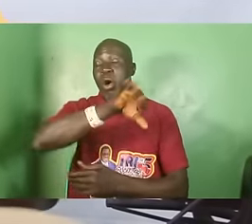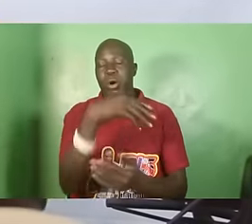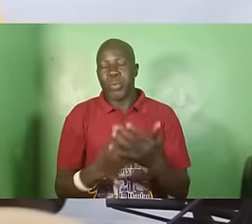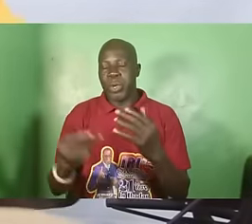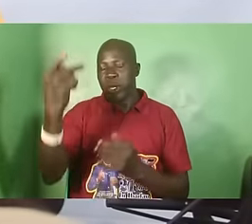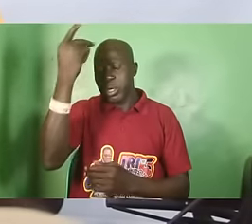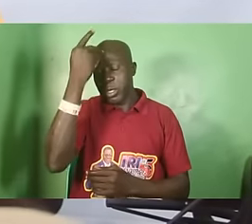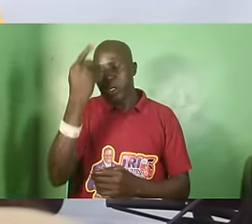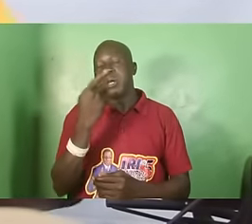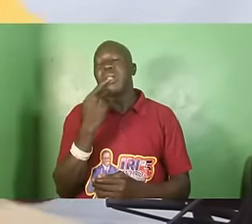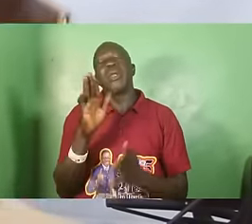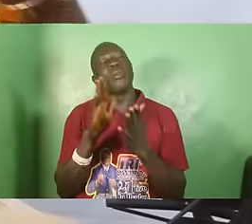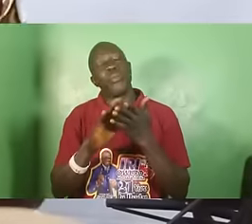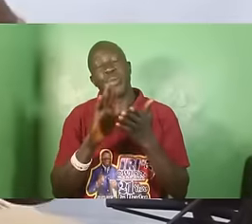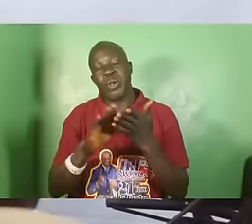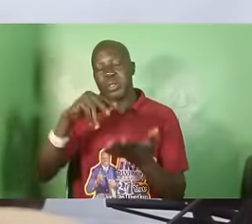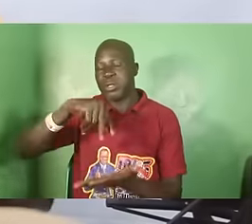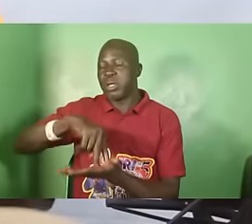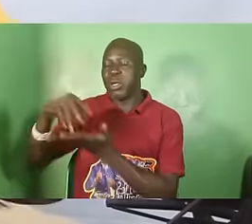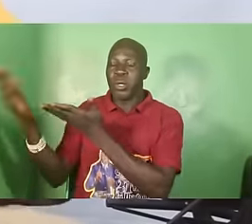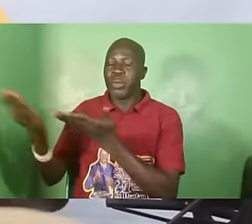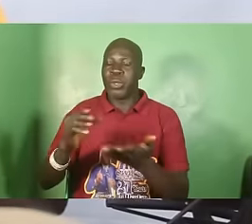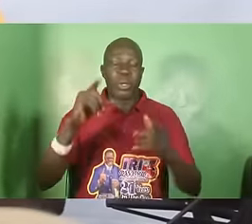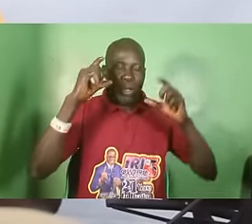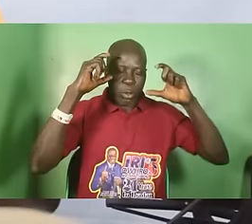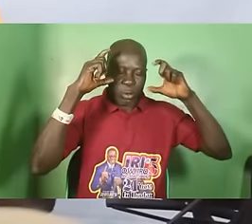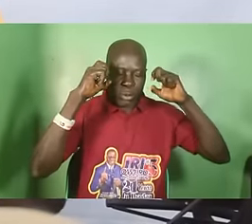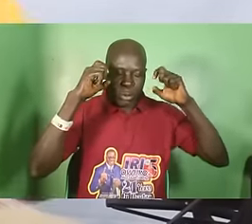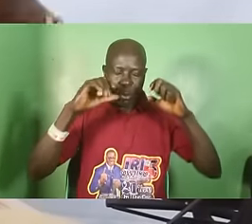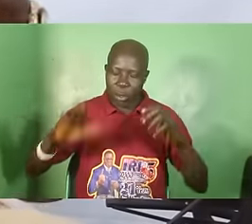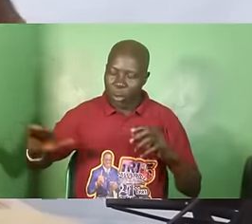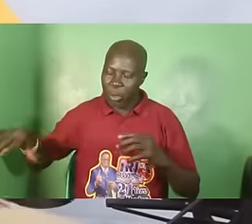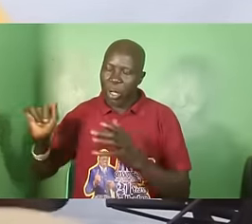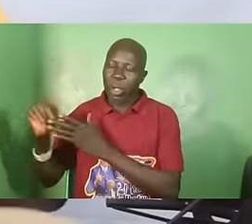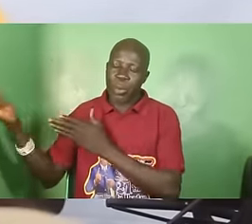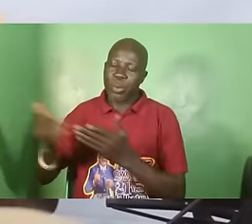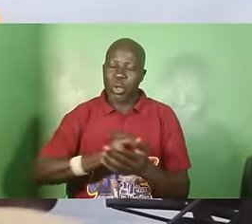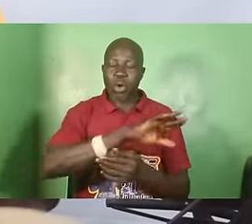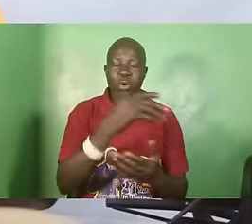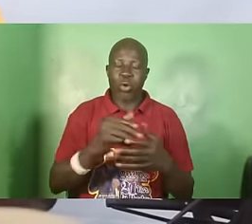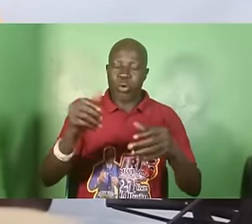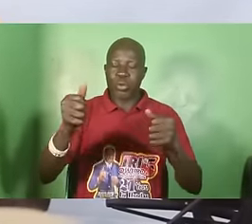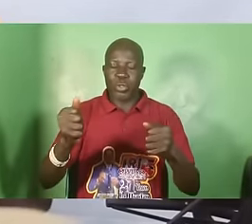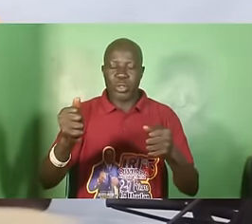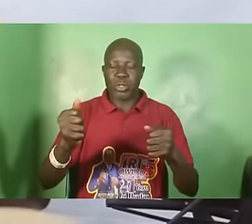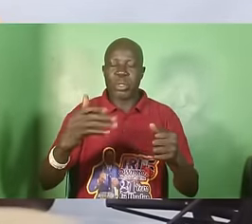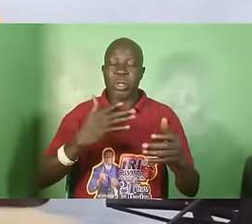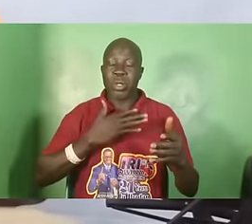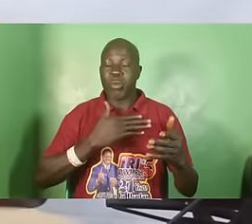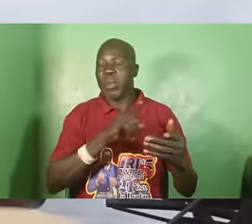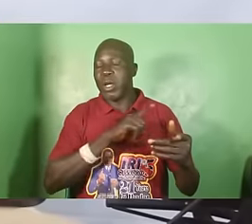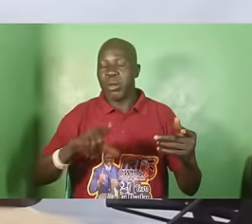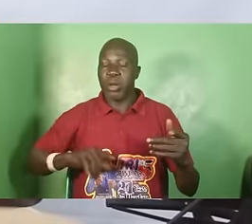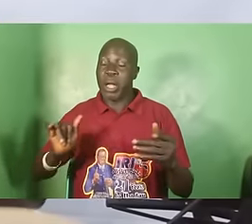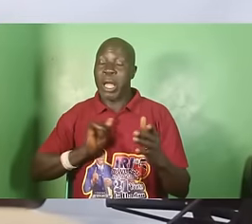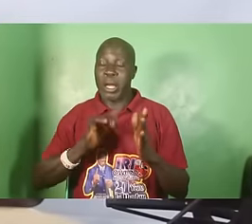dìde. You parent please stand up. Ẹ mú àwòrán àwọn ọmọ yín dání. That's your children photograph. Ẹ mú dání. Hold it. Olúwa mi. My Lord. Mo